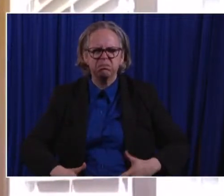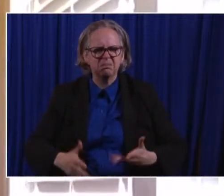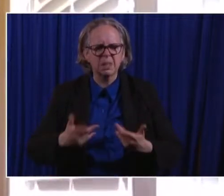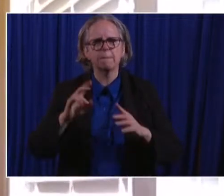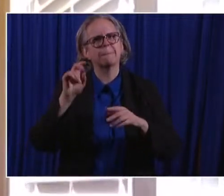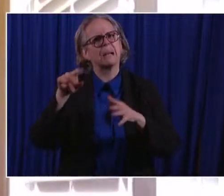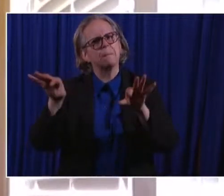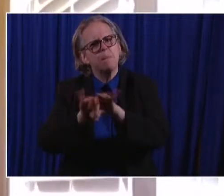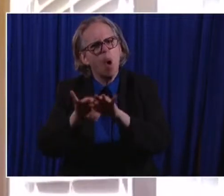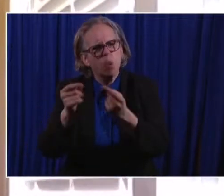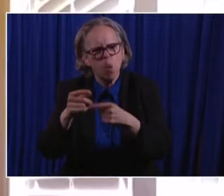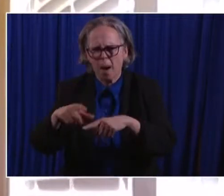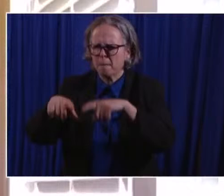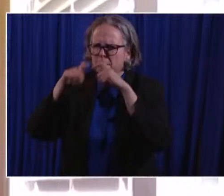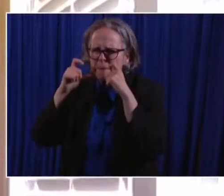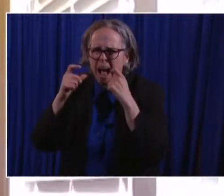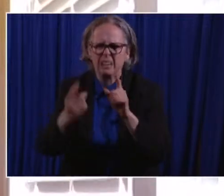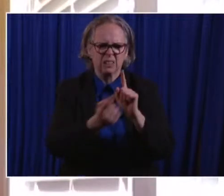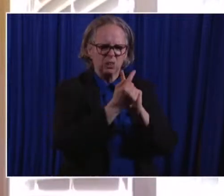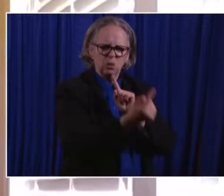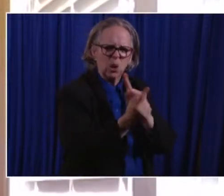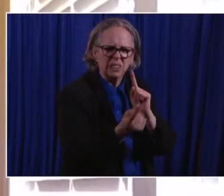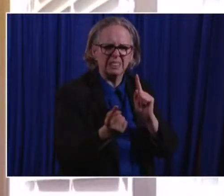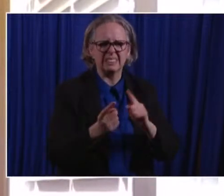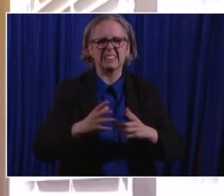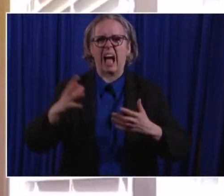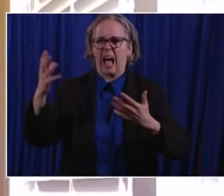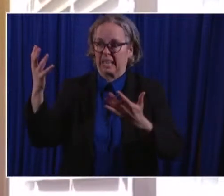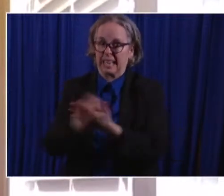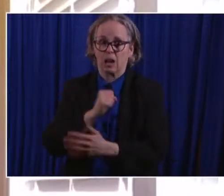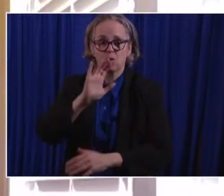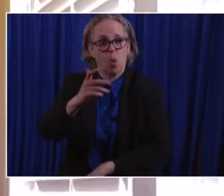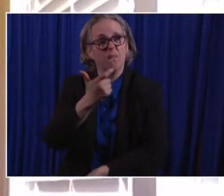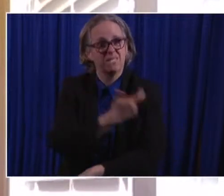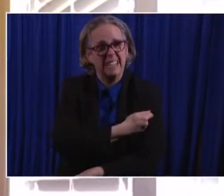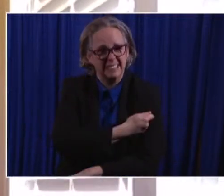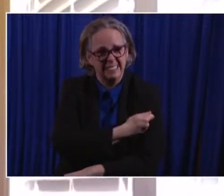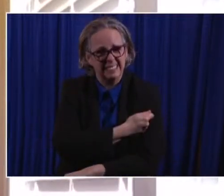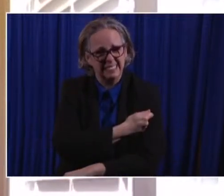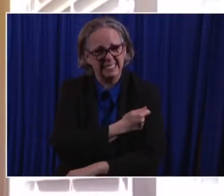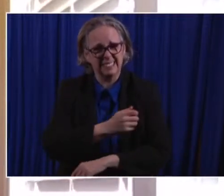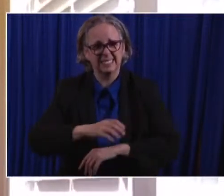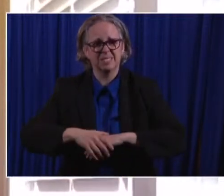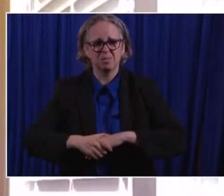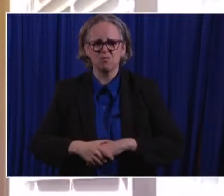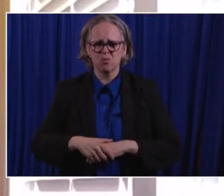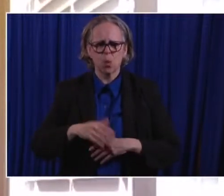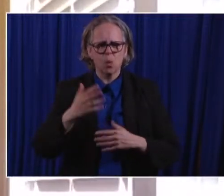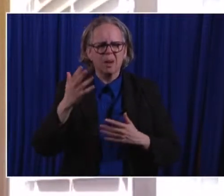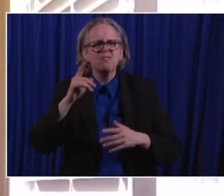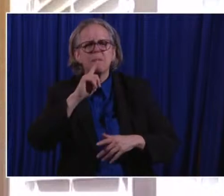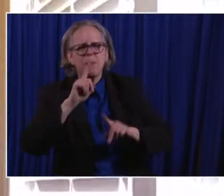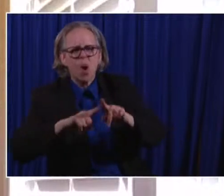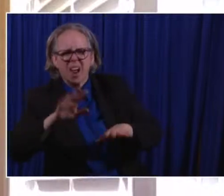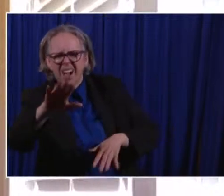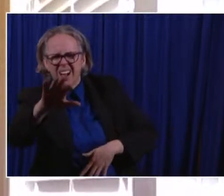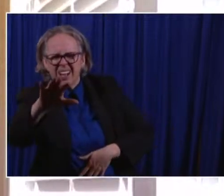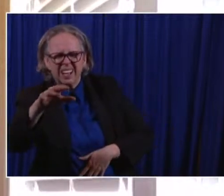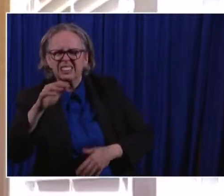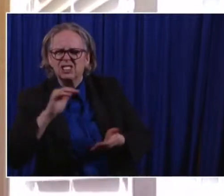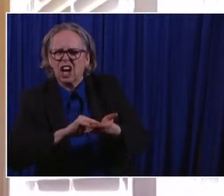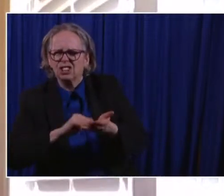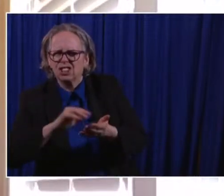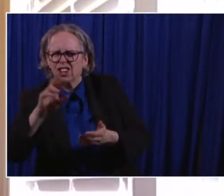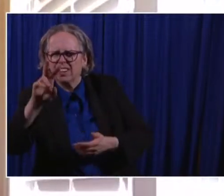vaccination, which is our shield against it and the other variants. Dr. Vanderhoff, you had said in the past that you believed that